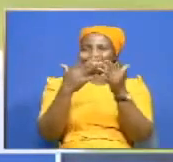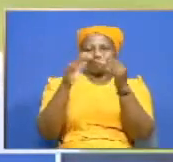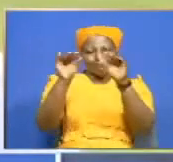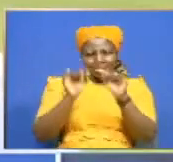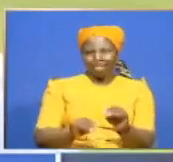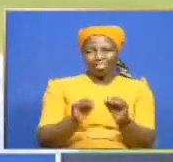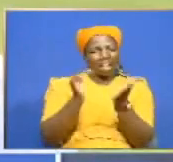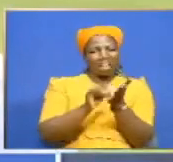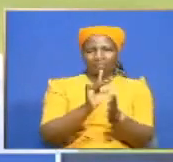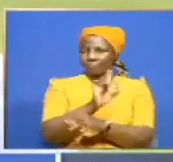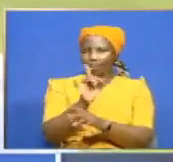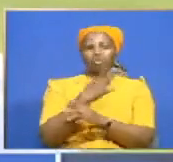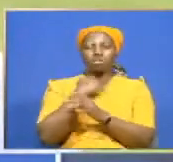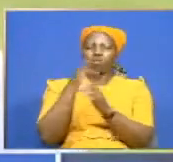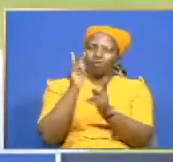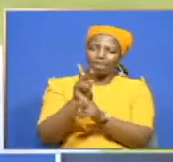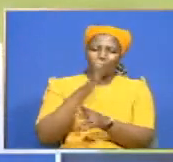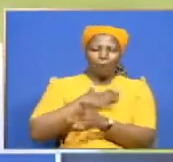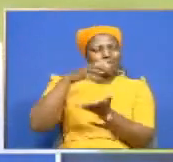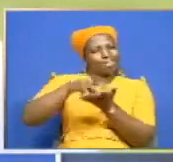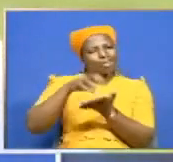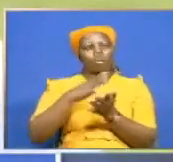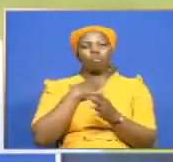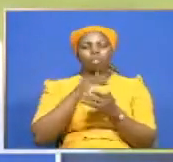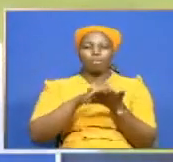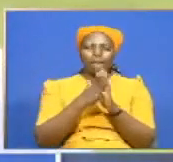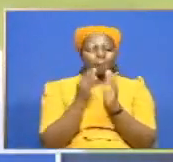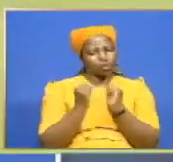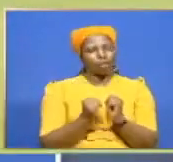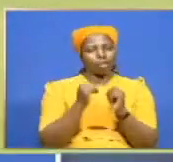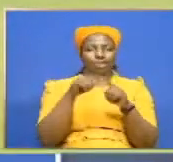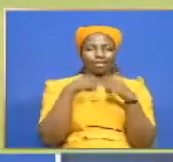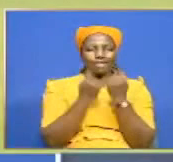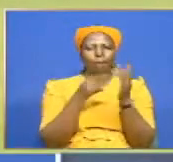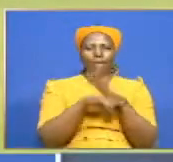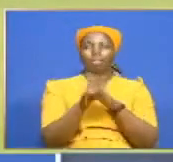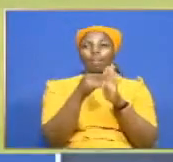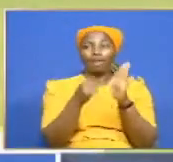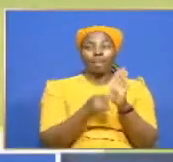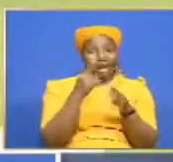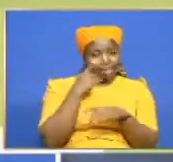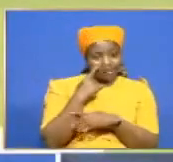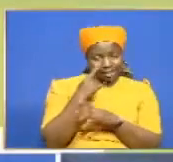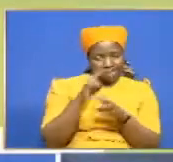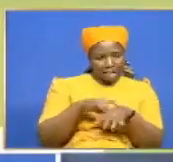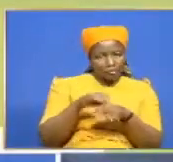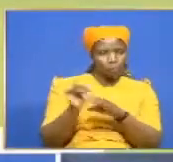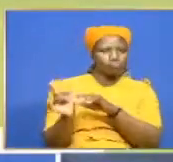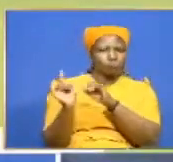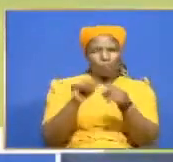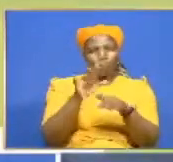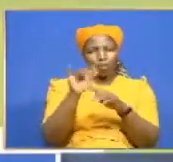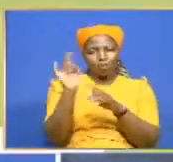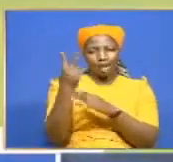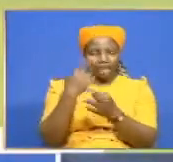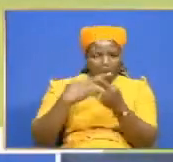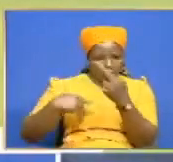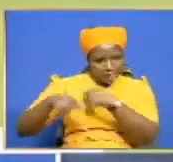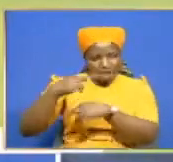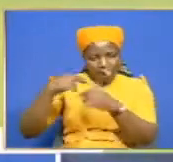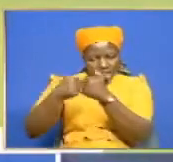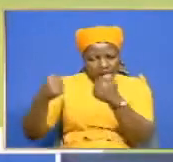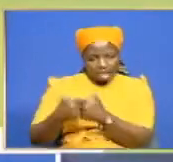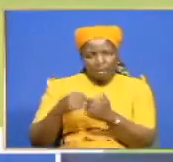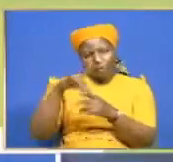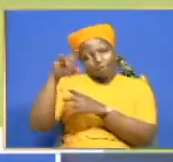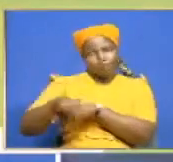want to maintain our status, and we want to become a strong team in the league. That is our... See, when you come from the second league, you need to stay humble. I always